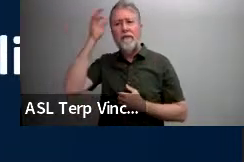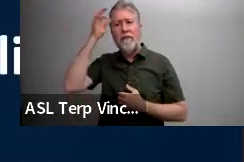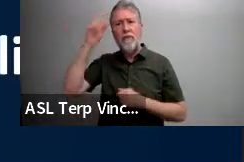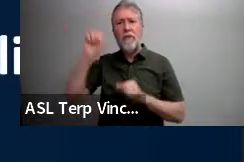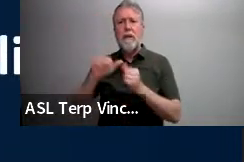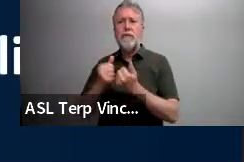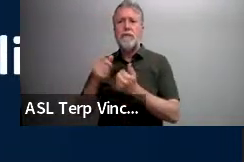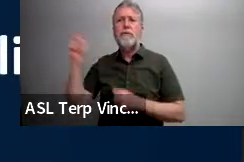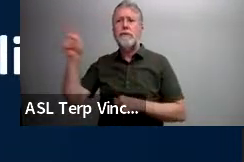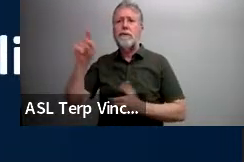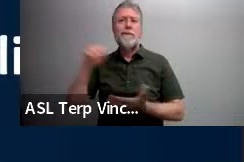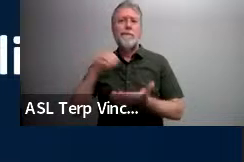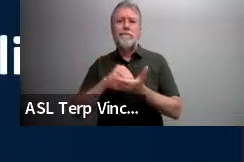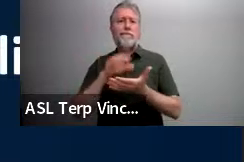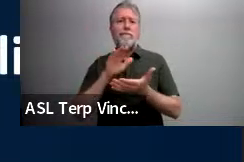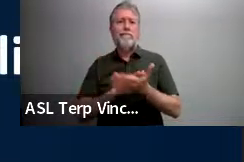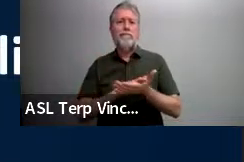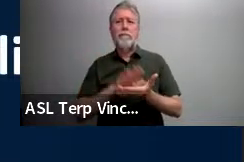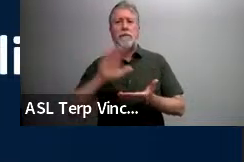the record here